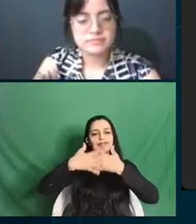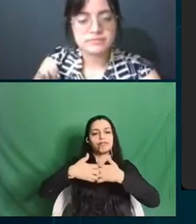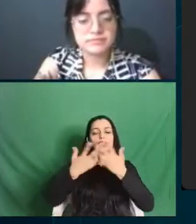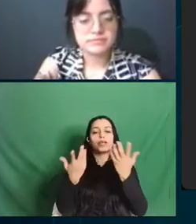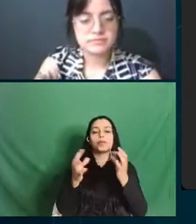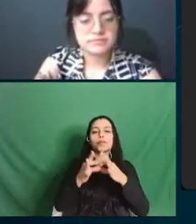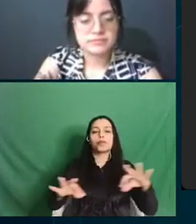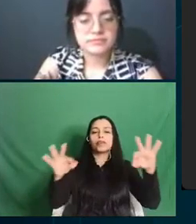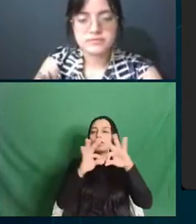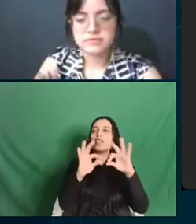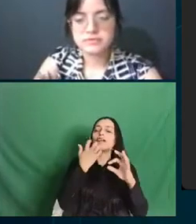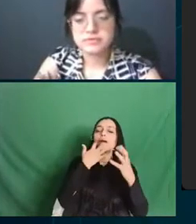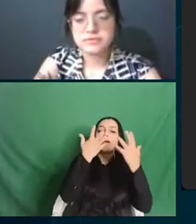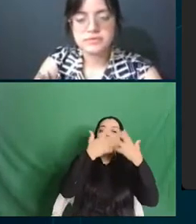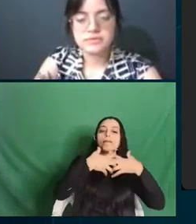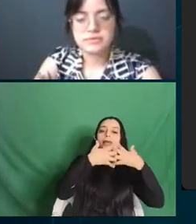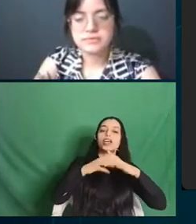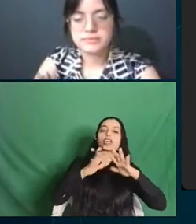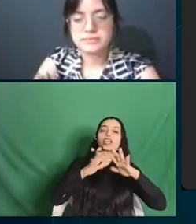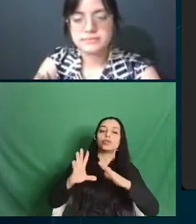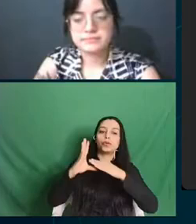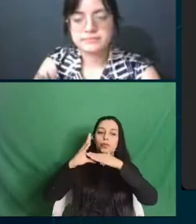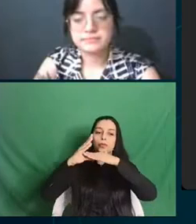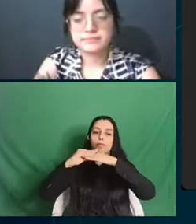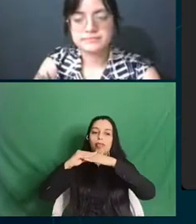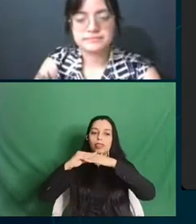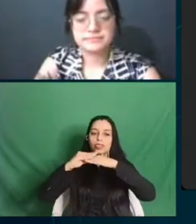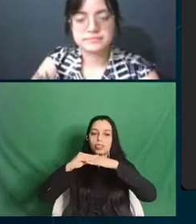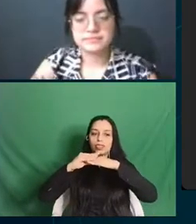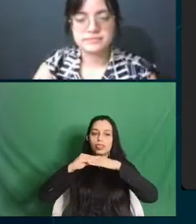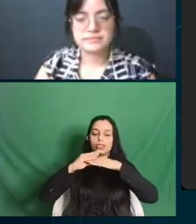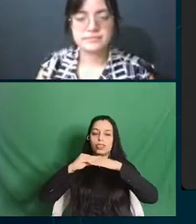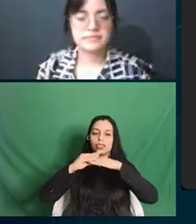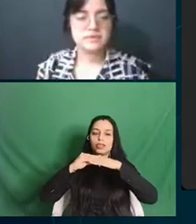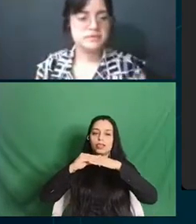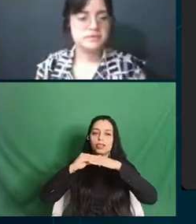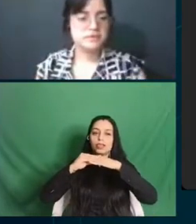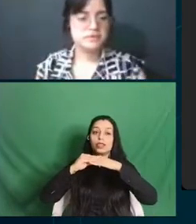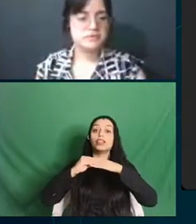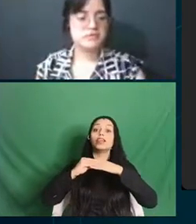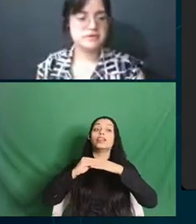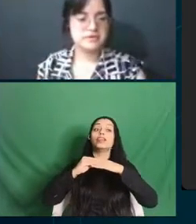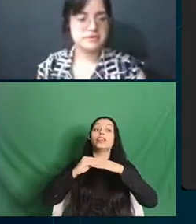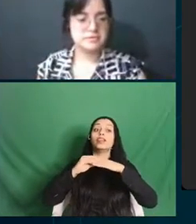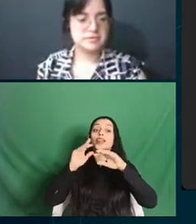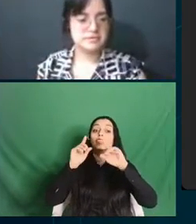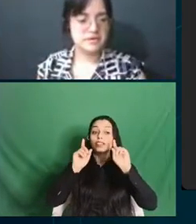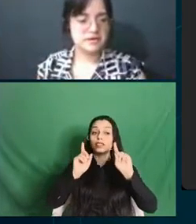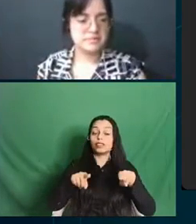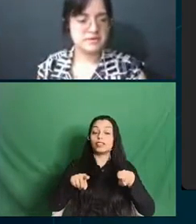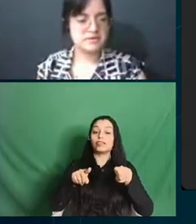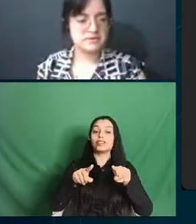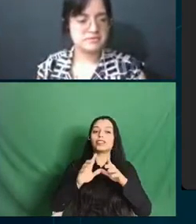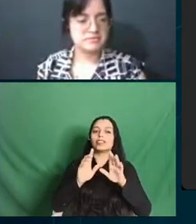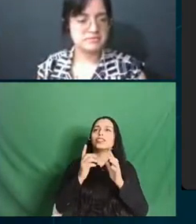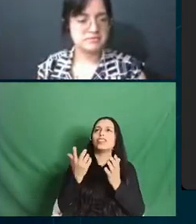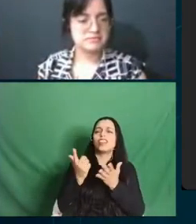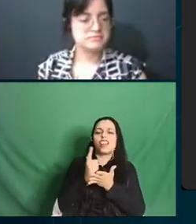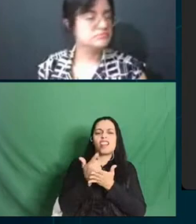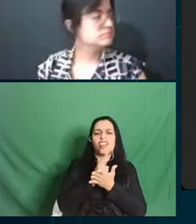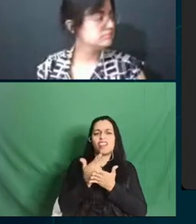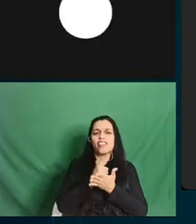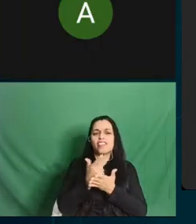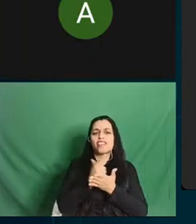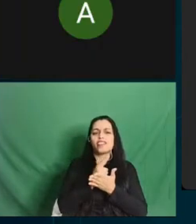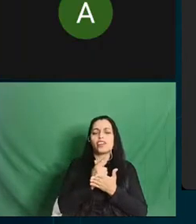out that I should also say there's a great book by Eric Rice called Lean Startup. And